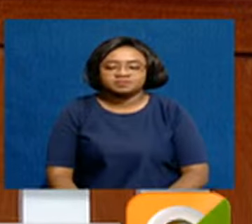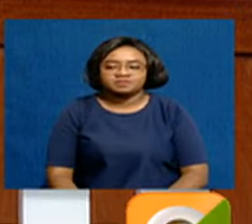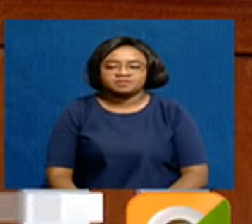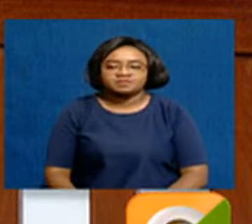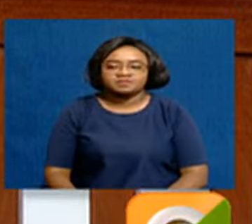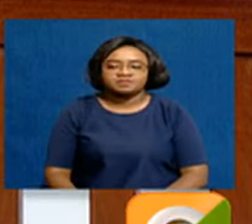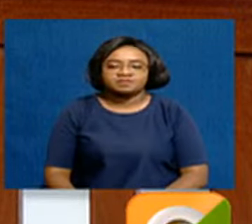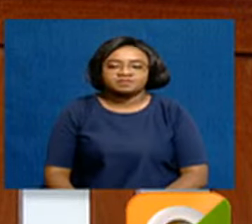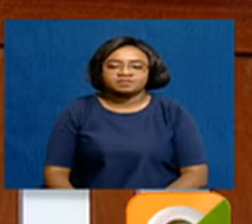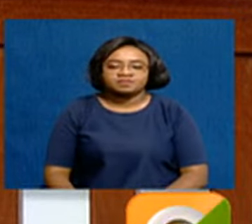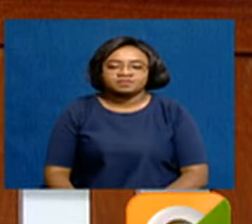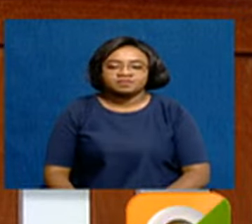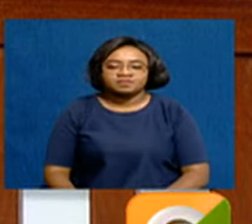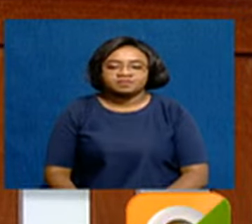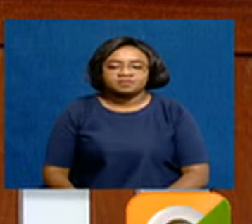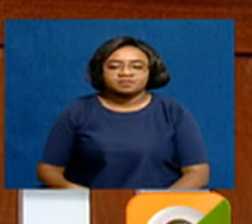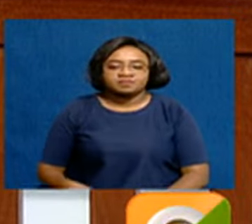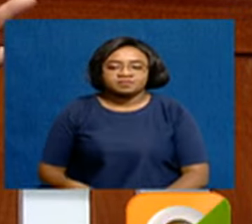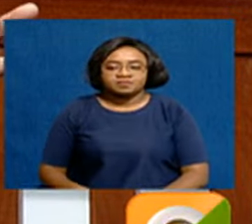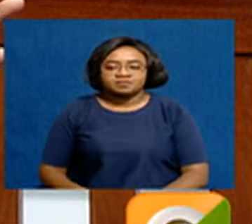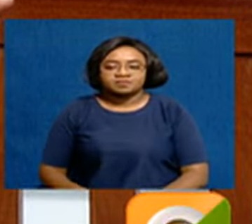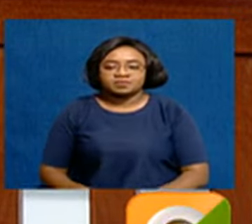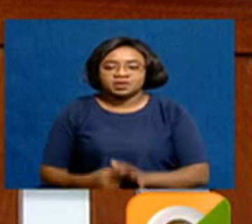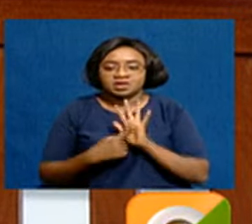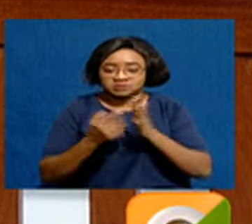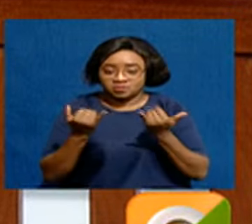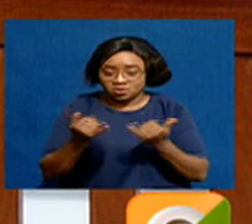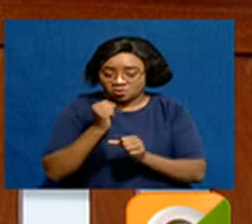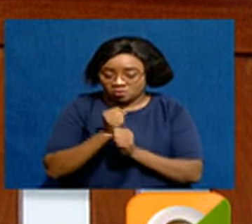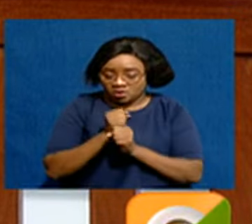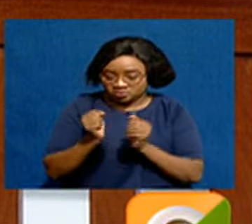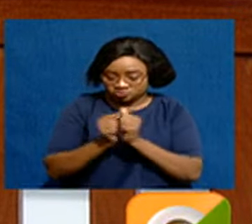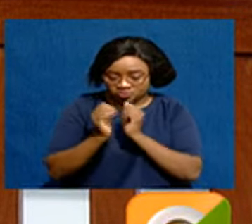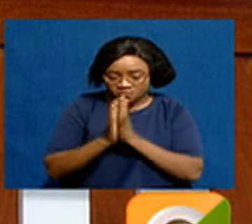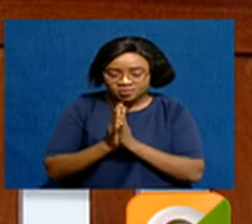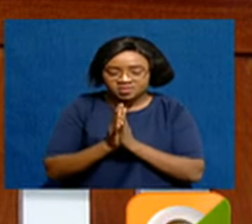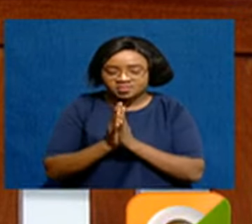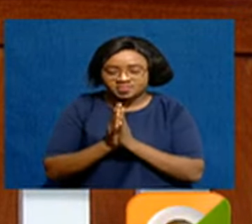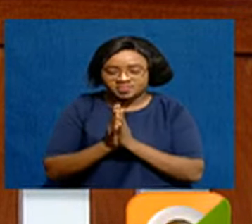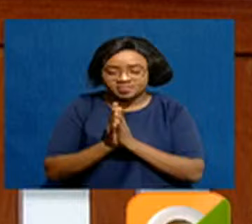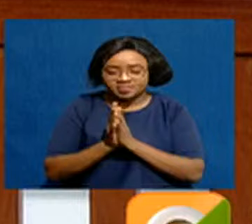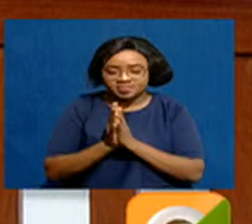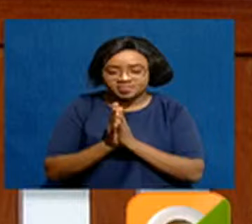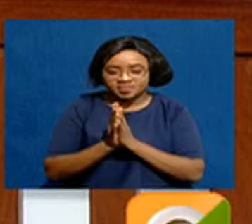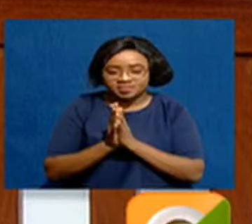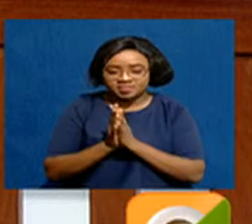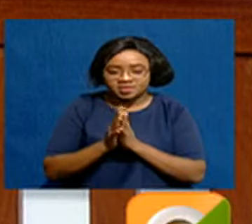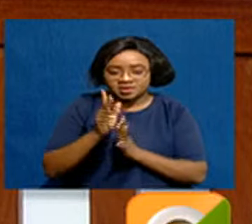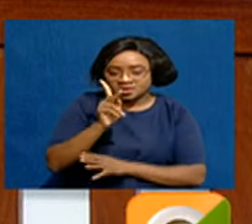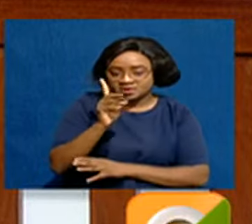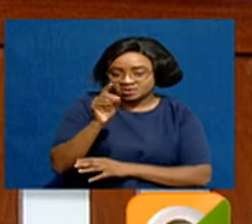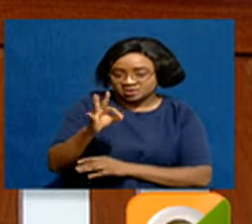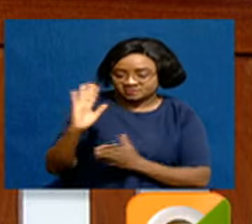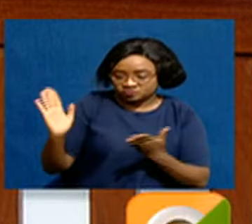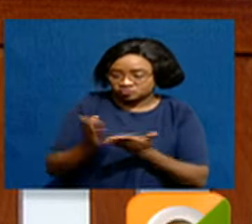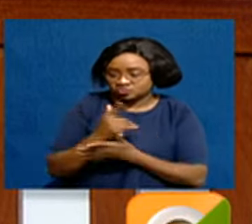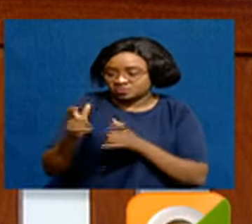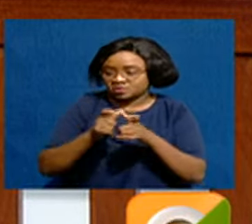that they subdue the threat of Al-Shabaab. But we are in Somalia